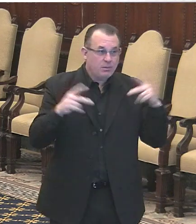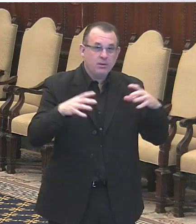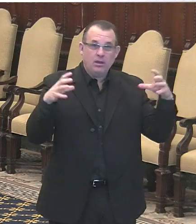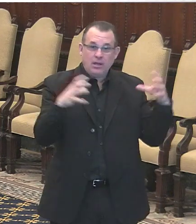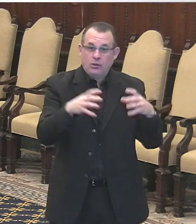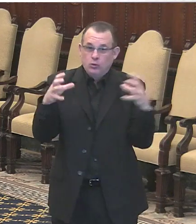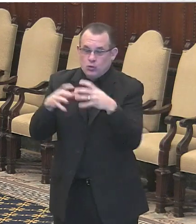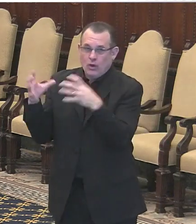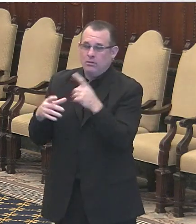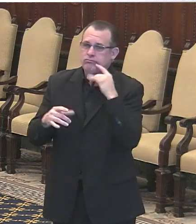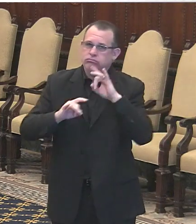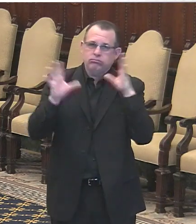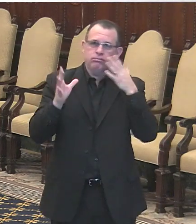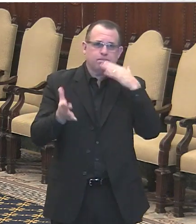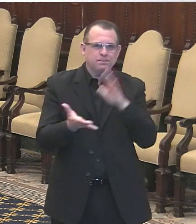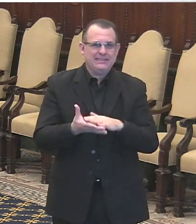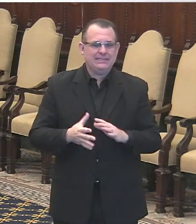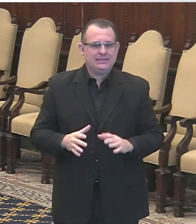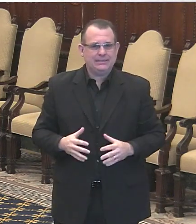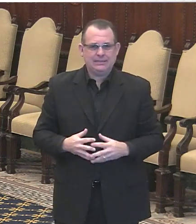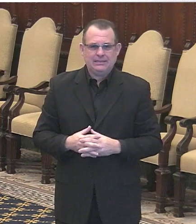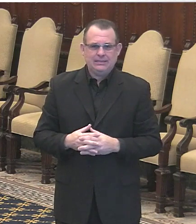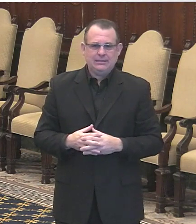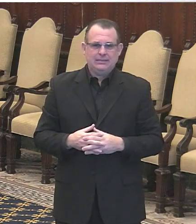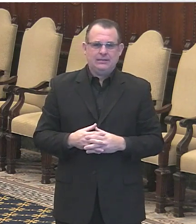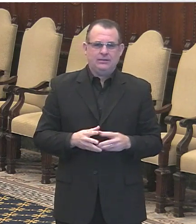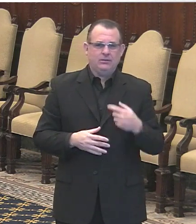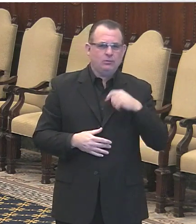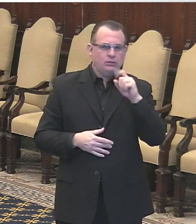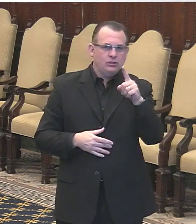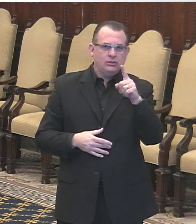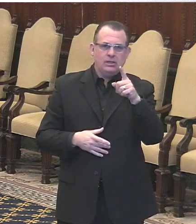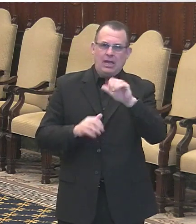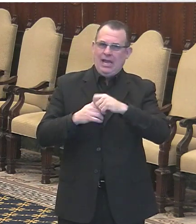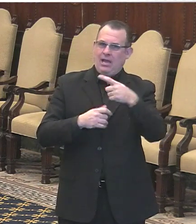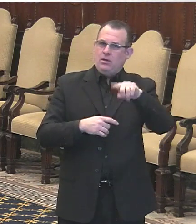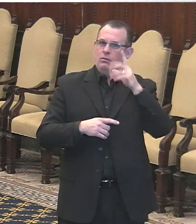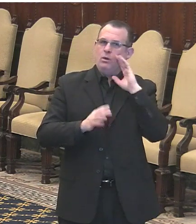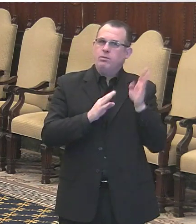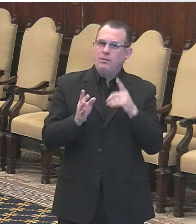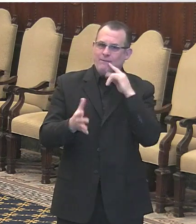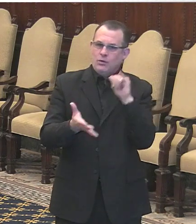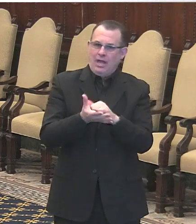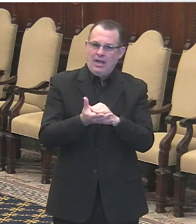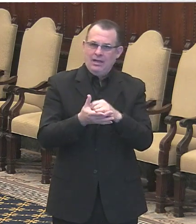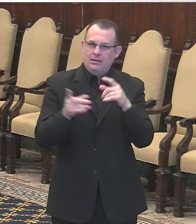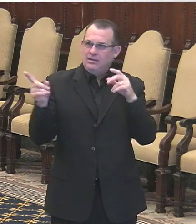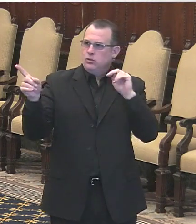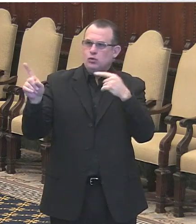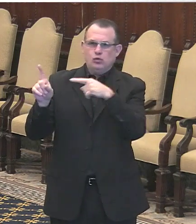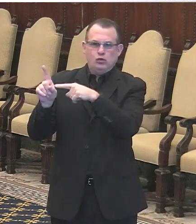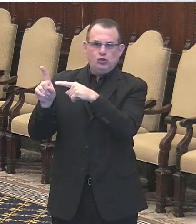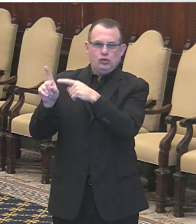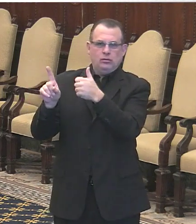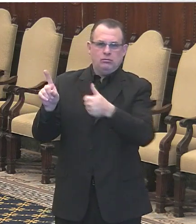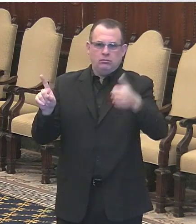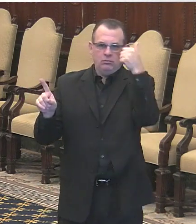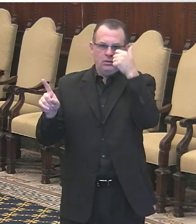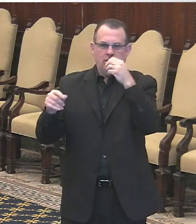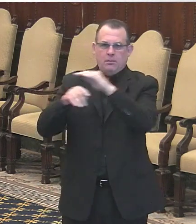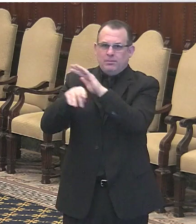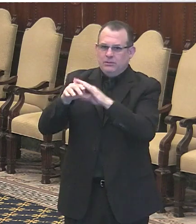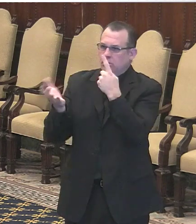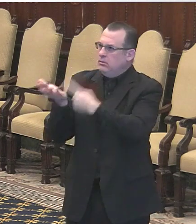are you guys preparing for this? And are you guys at all in communication with officials in New Jersey about, their beaches and